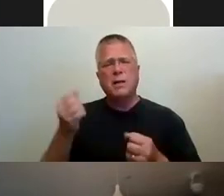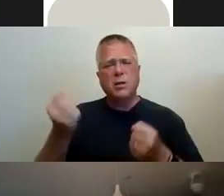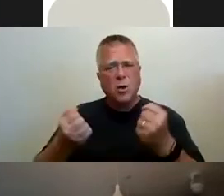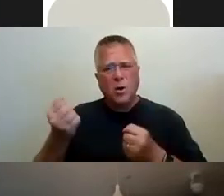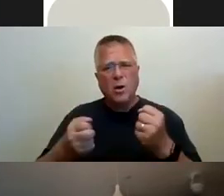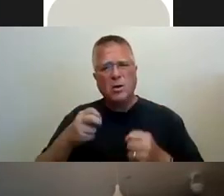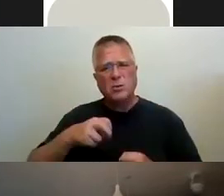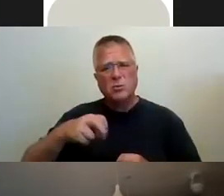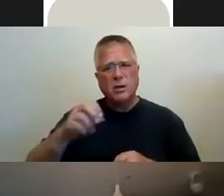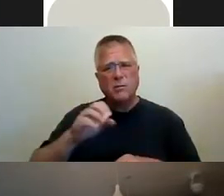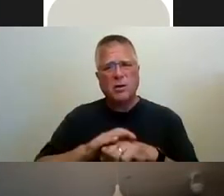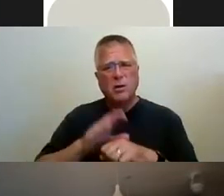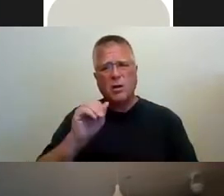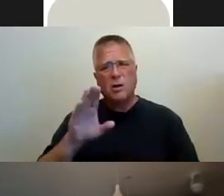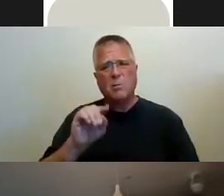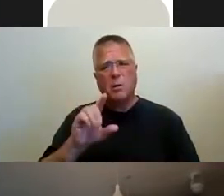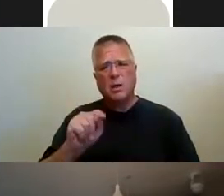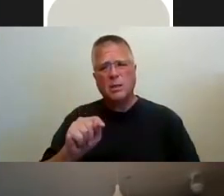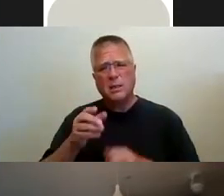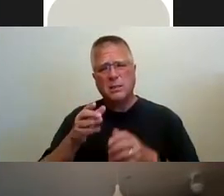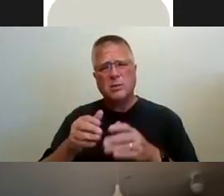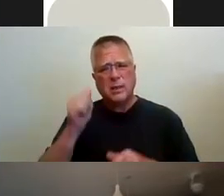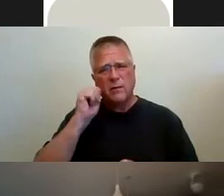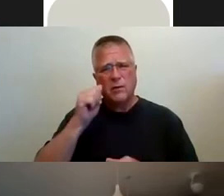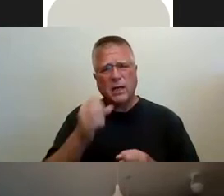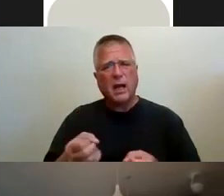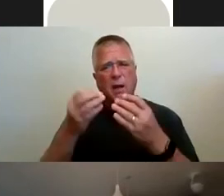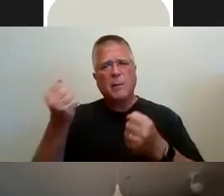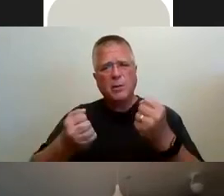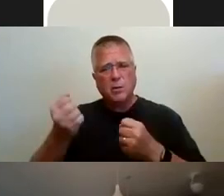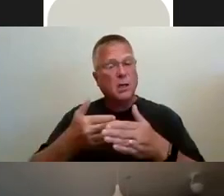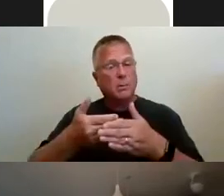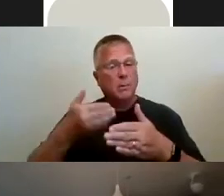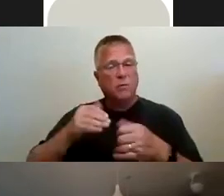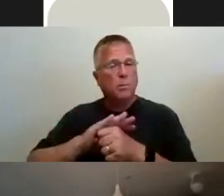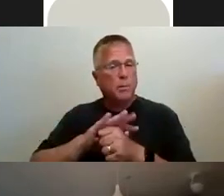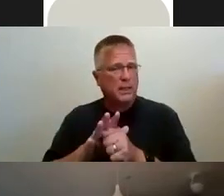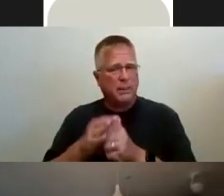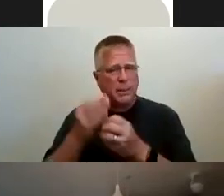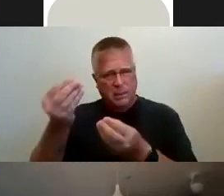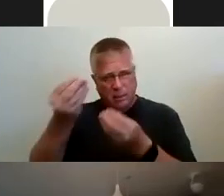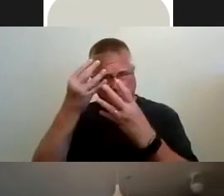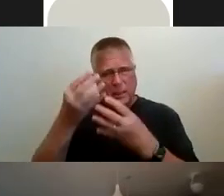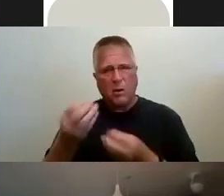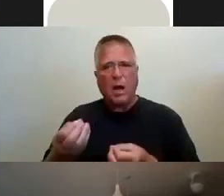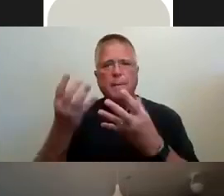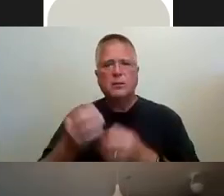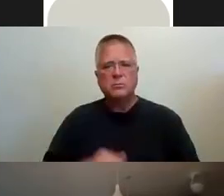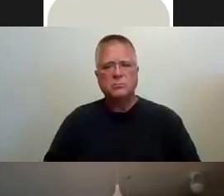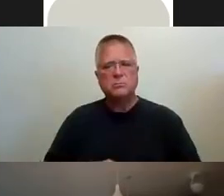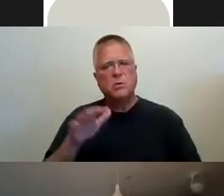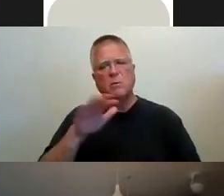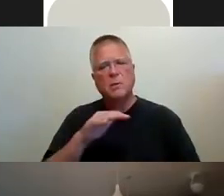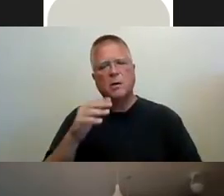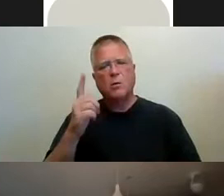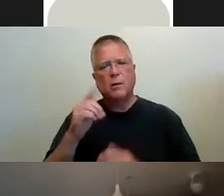travel on Bartlett Street every day? And this is pre-pandemic, please. There's about